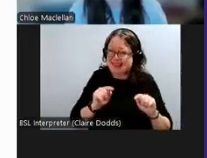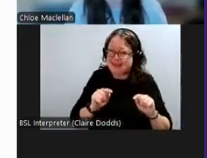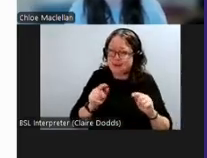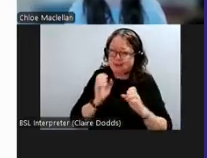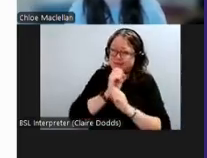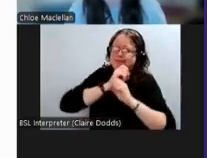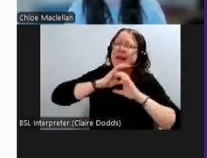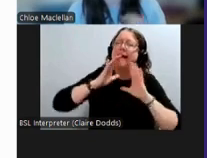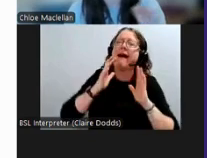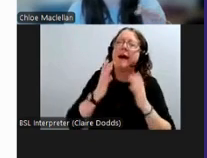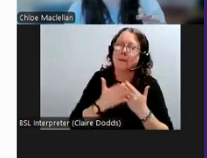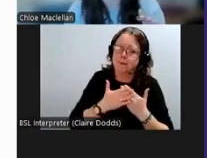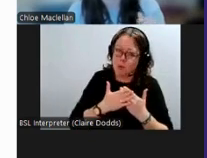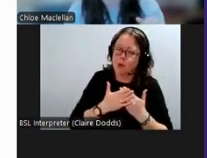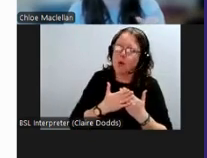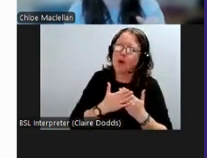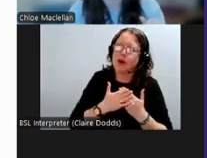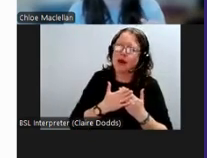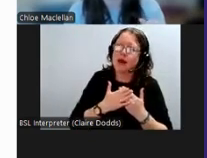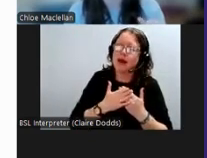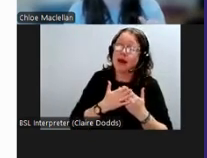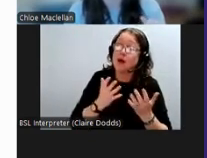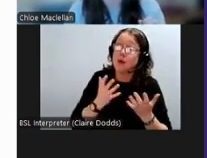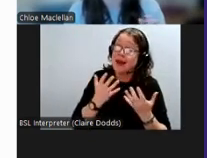know, having those things that cost money